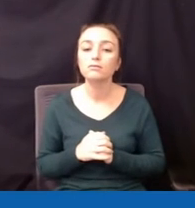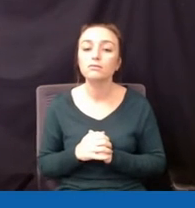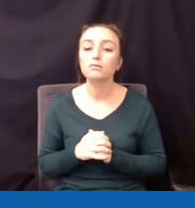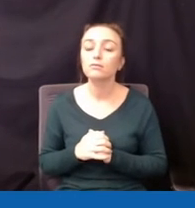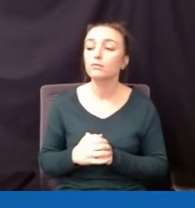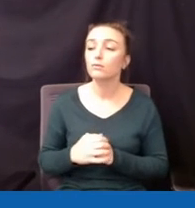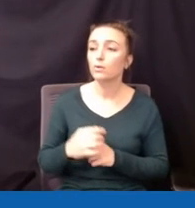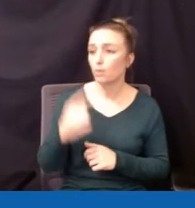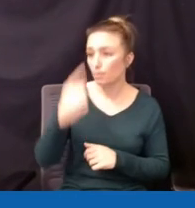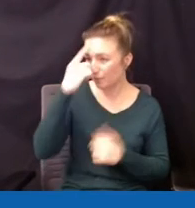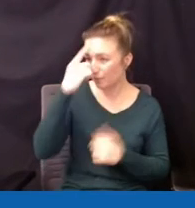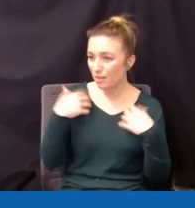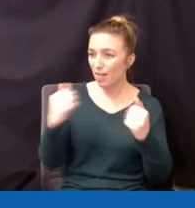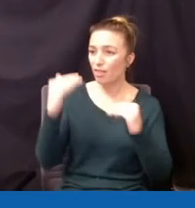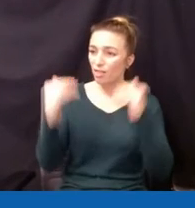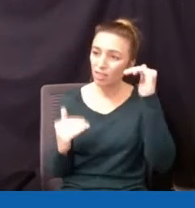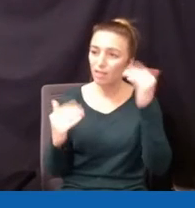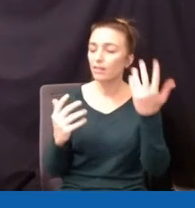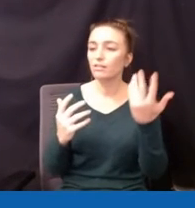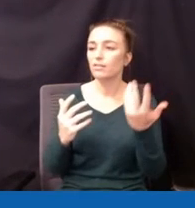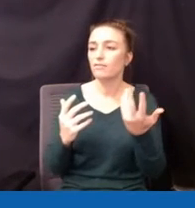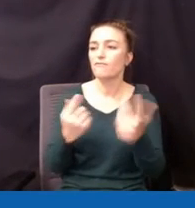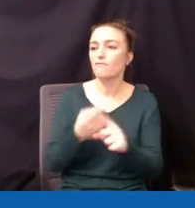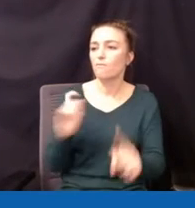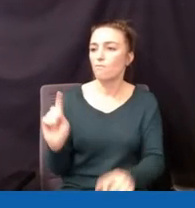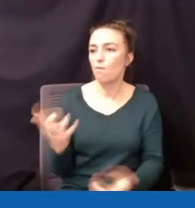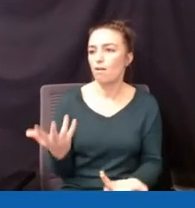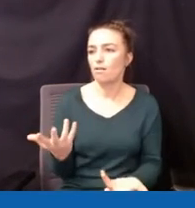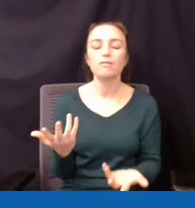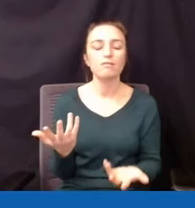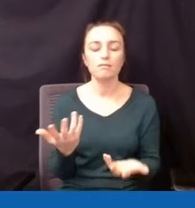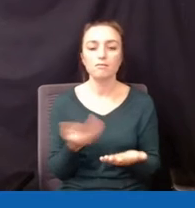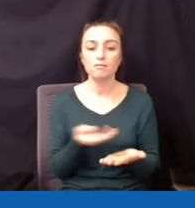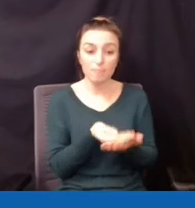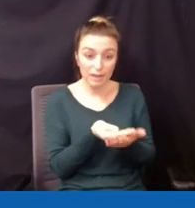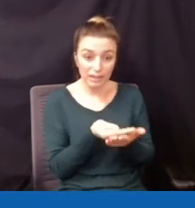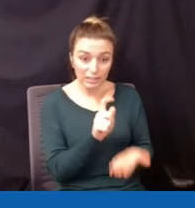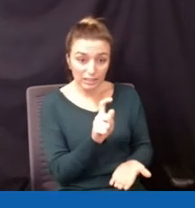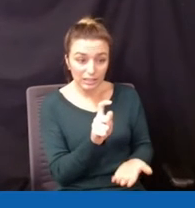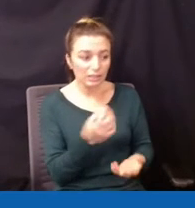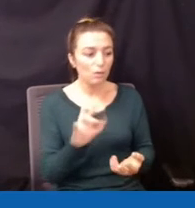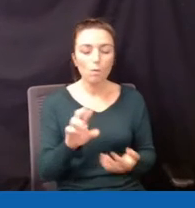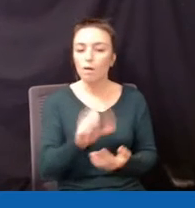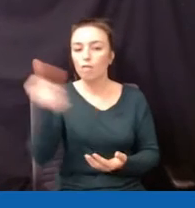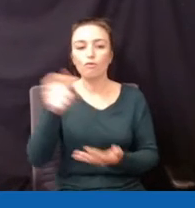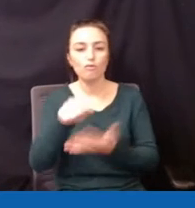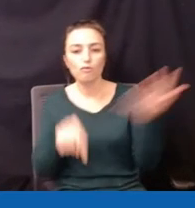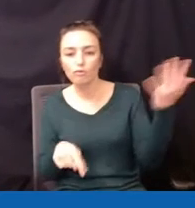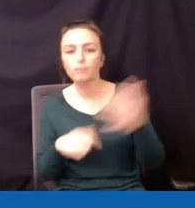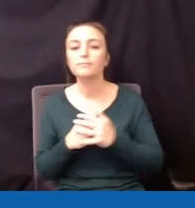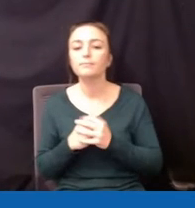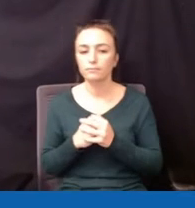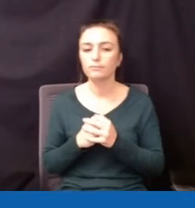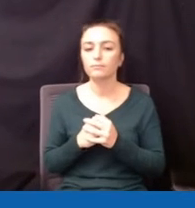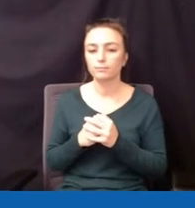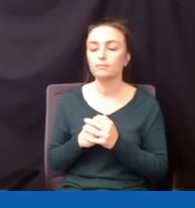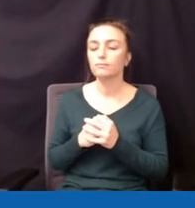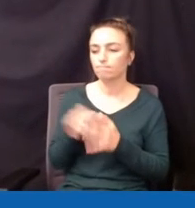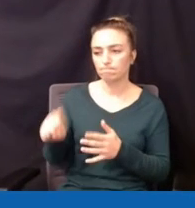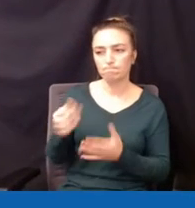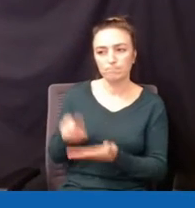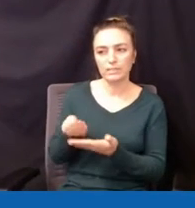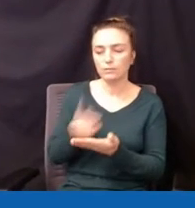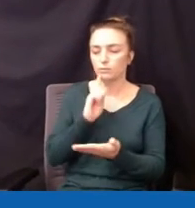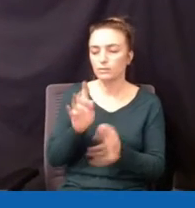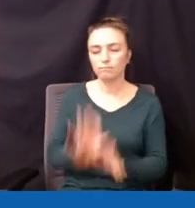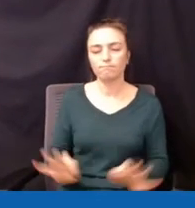of economics, or is there more to it? Well, I mean, definitely economics plays a very big role, but